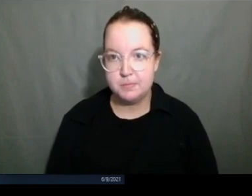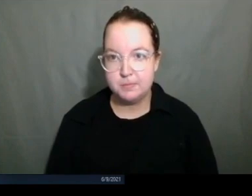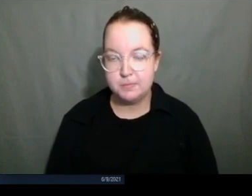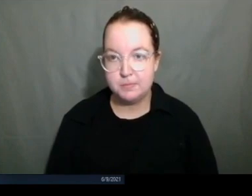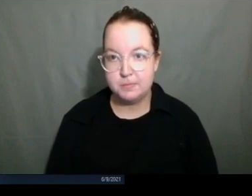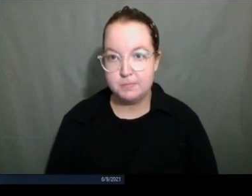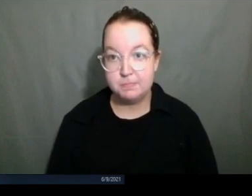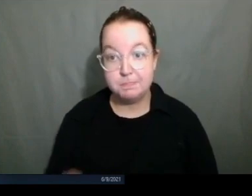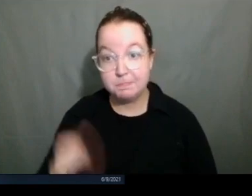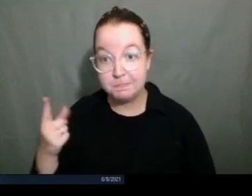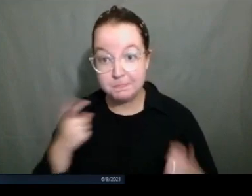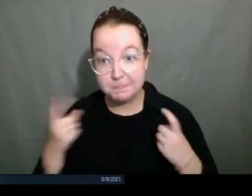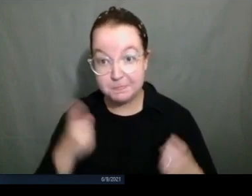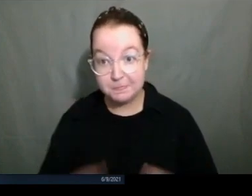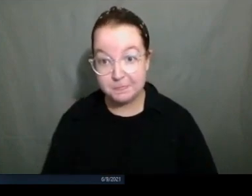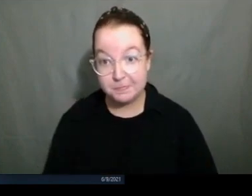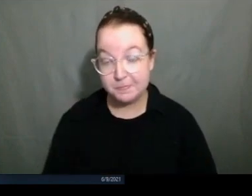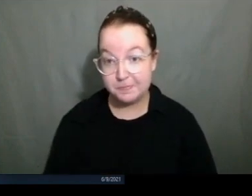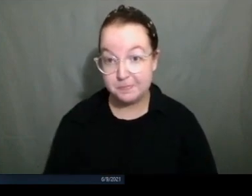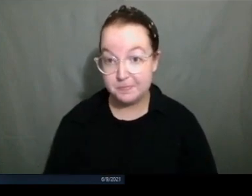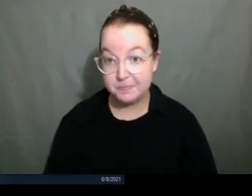Any other questions?